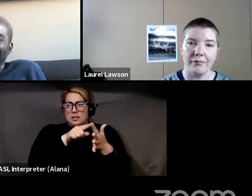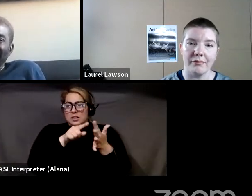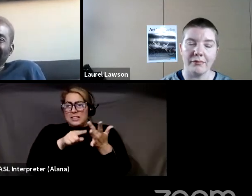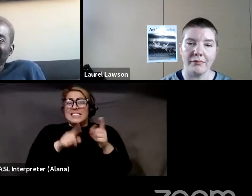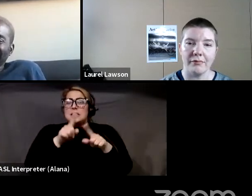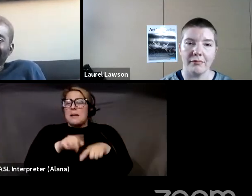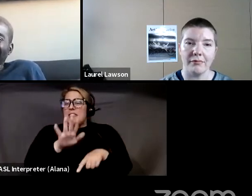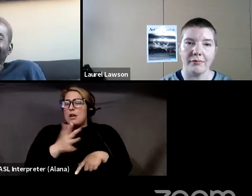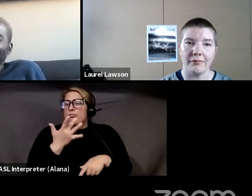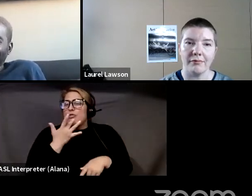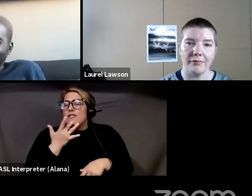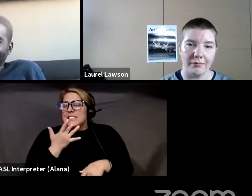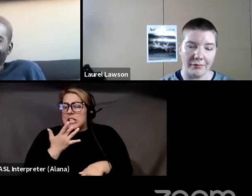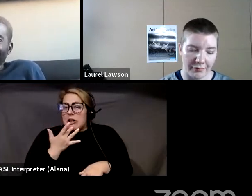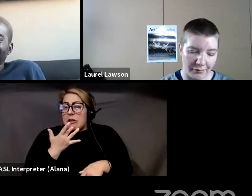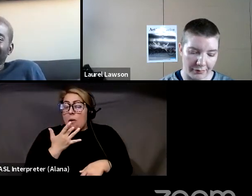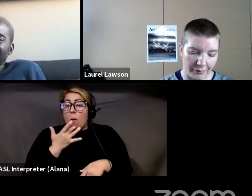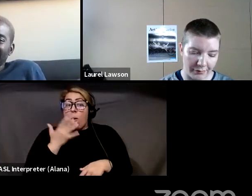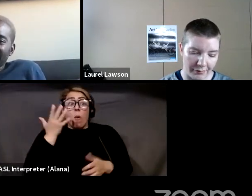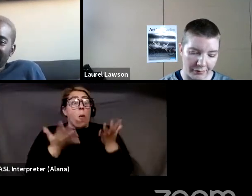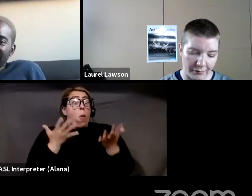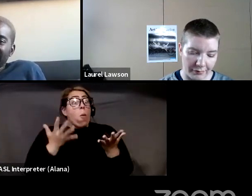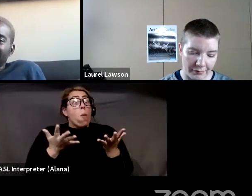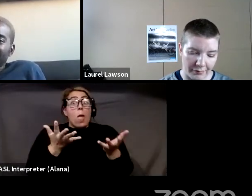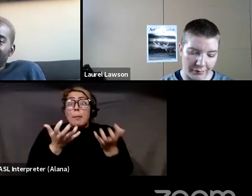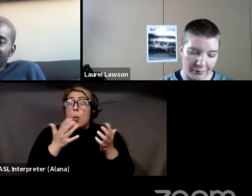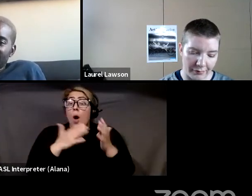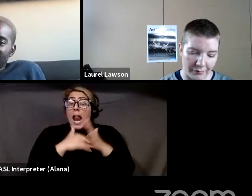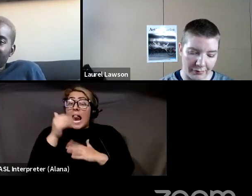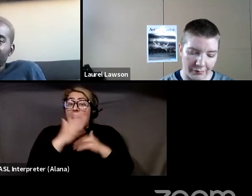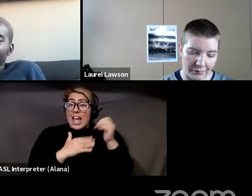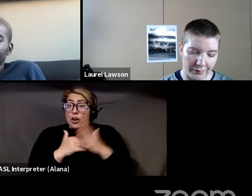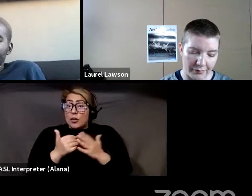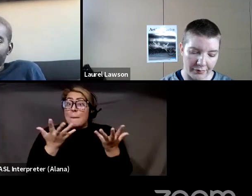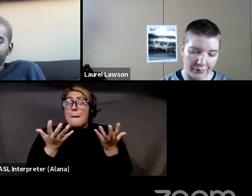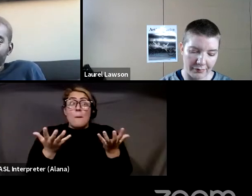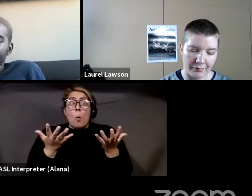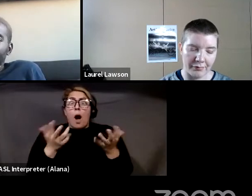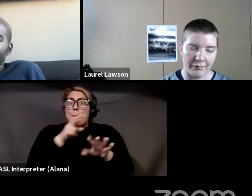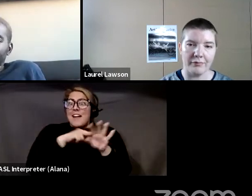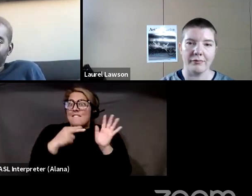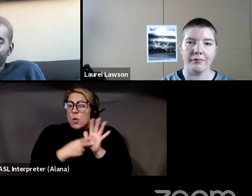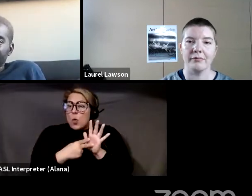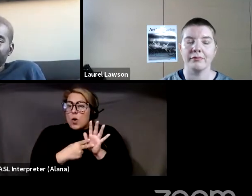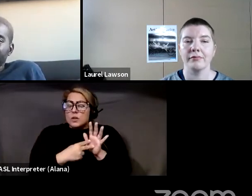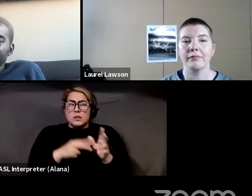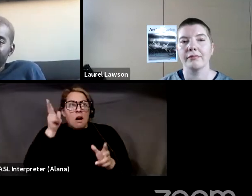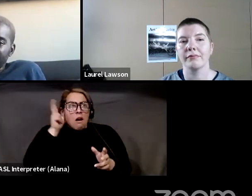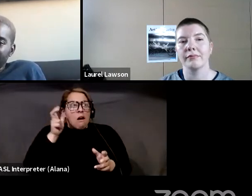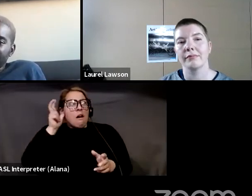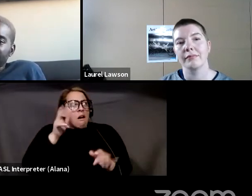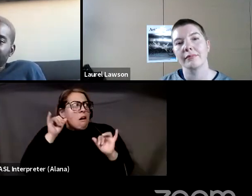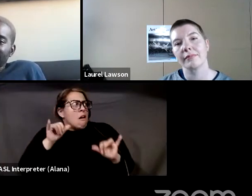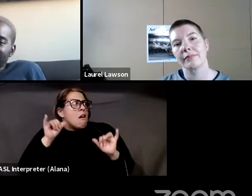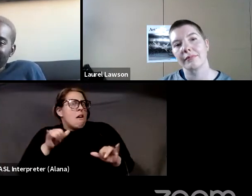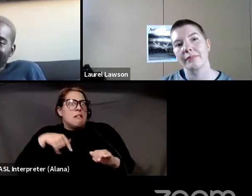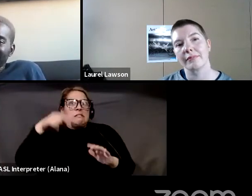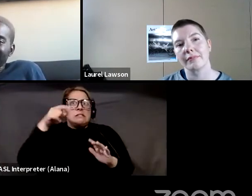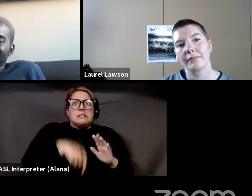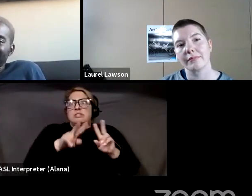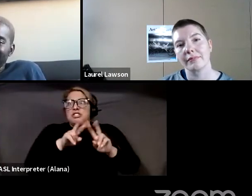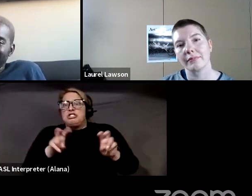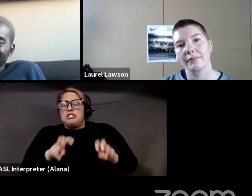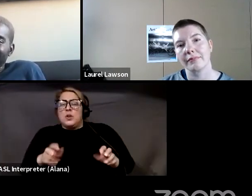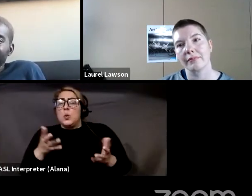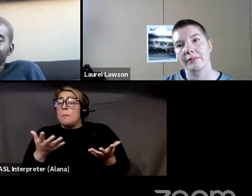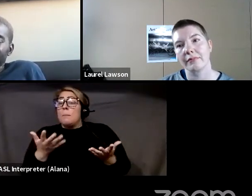preferences, right? So you may want the layered, you may want these metaphors, you may want like, you know, what I consider like cut